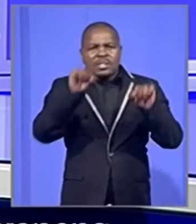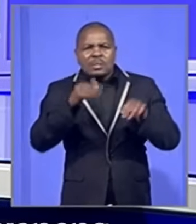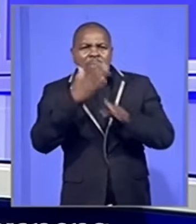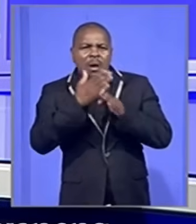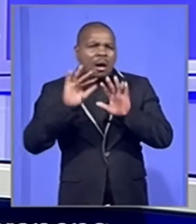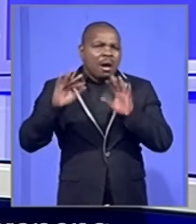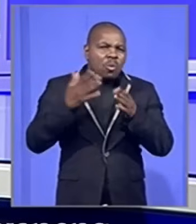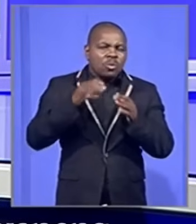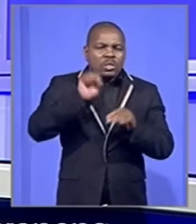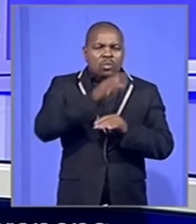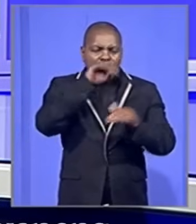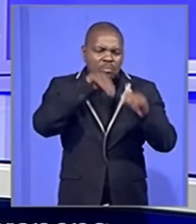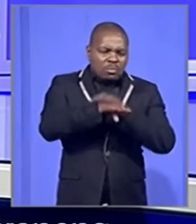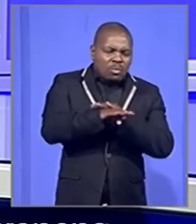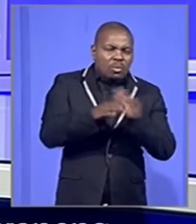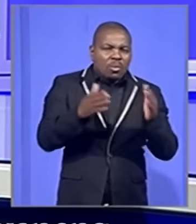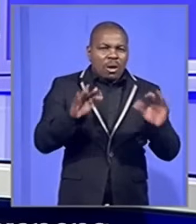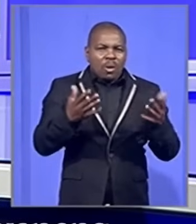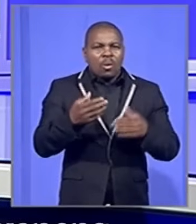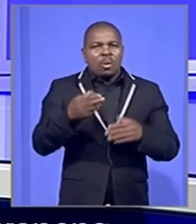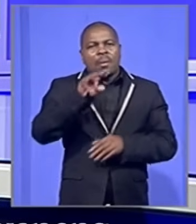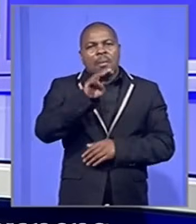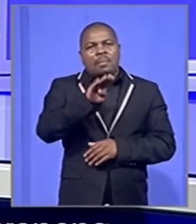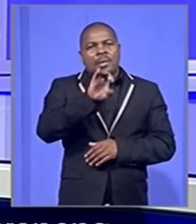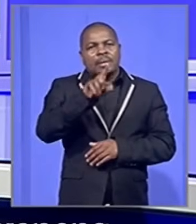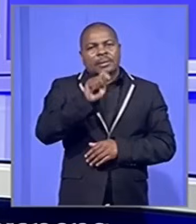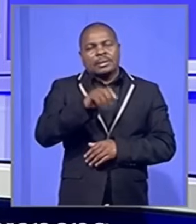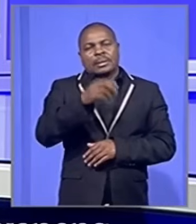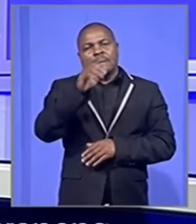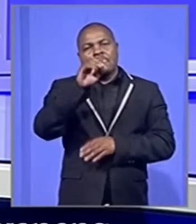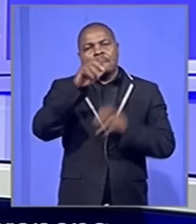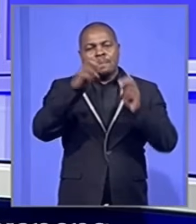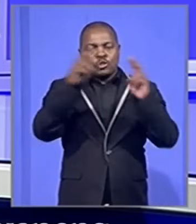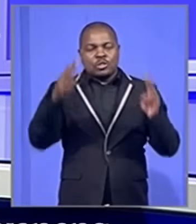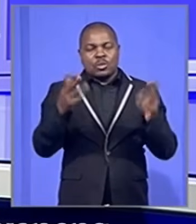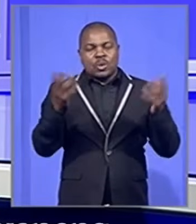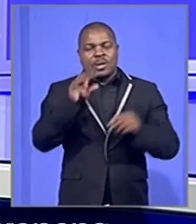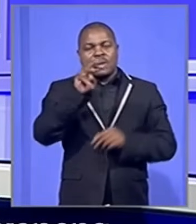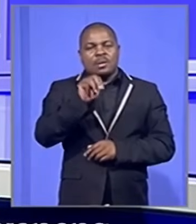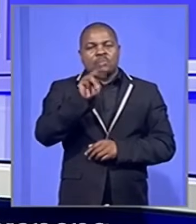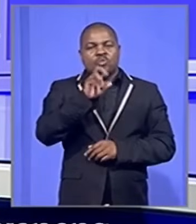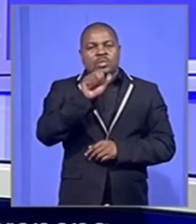a go tsena ka mollwaneng ya Bait Bridge ka Musina Limpopo.